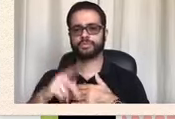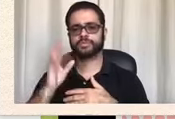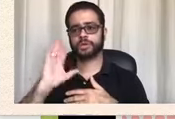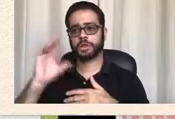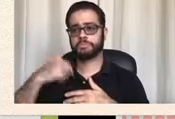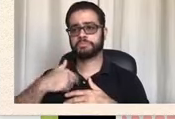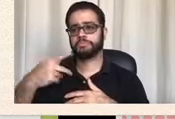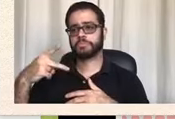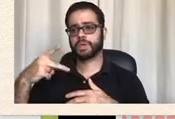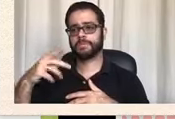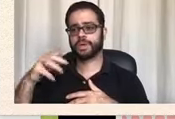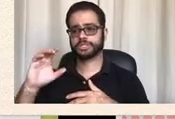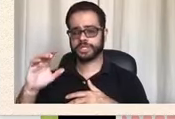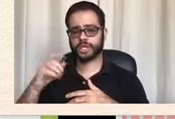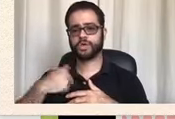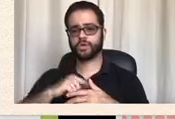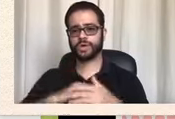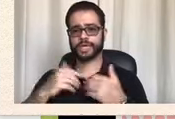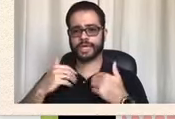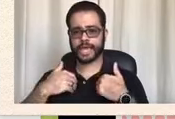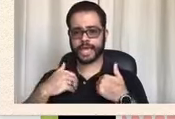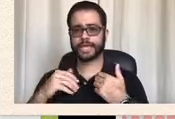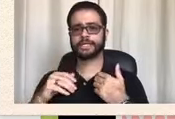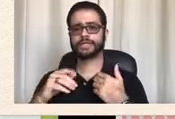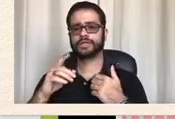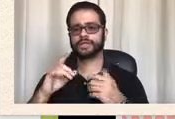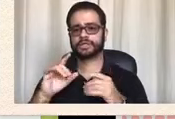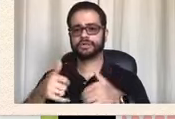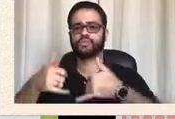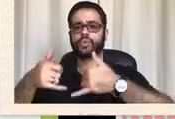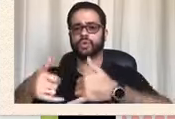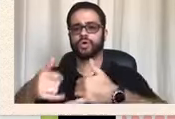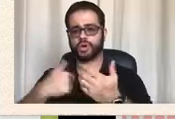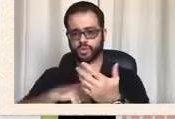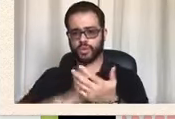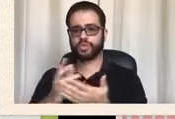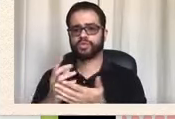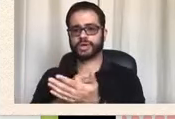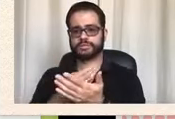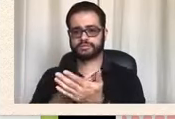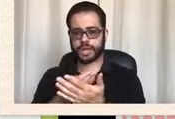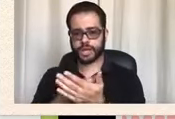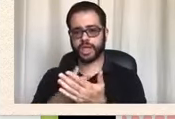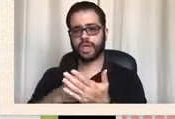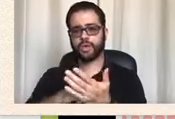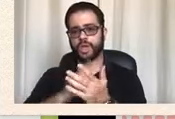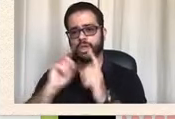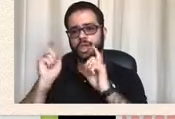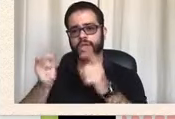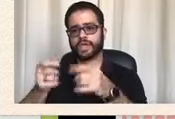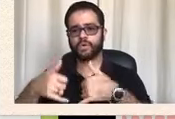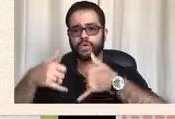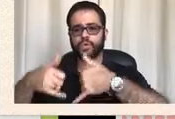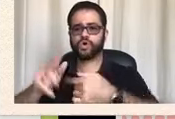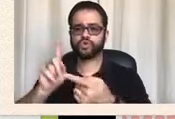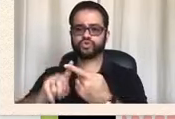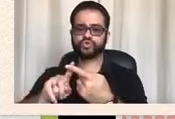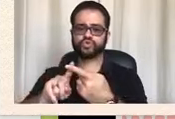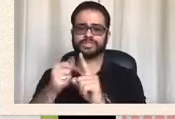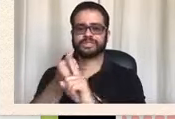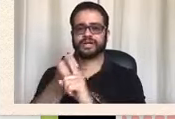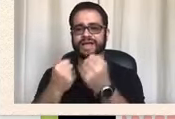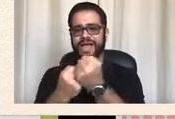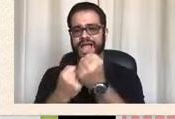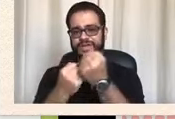had the Dalton Bellis Award, and I would raise money, and we used to give an award to a self-advocate every year that